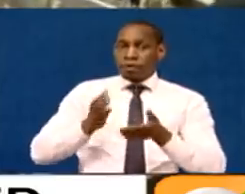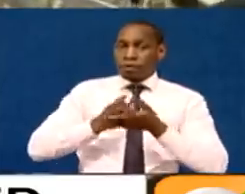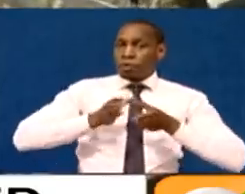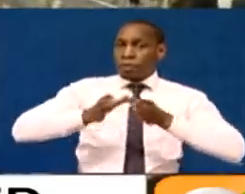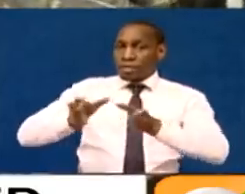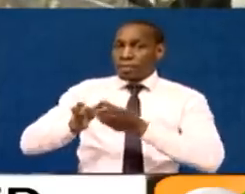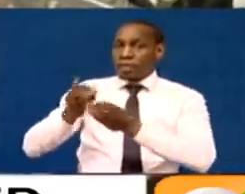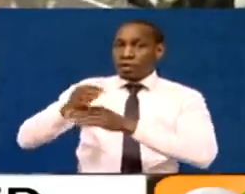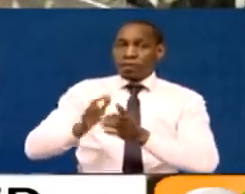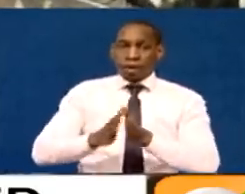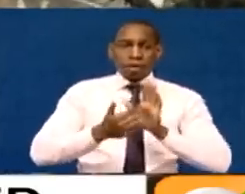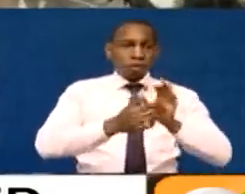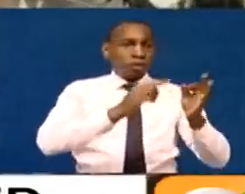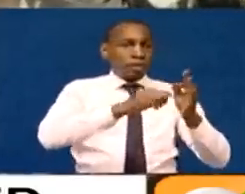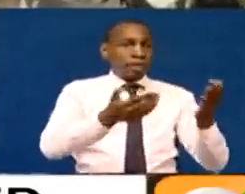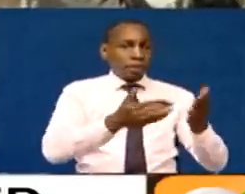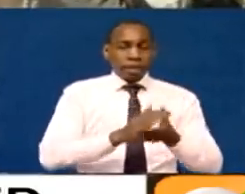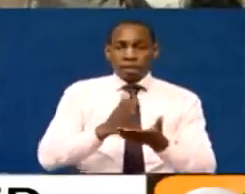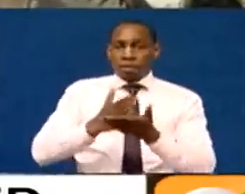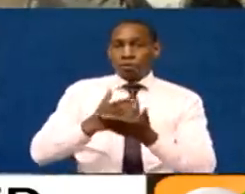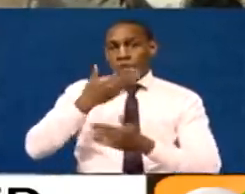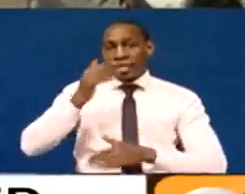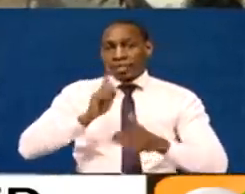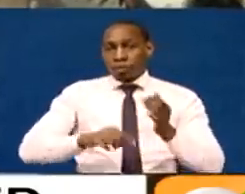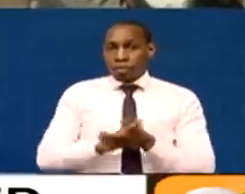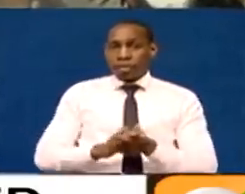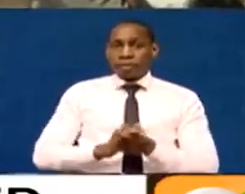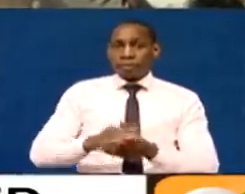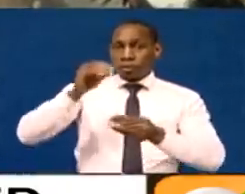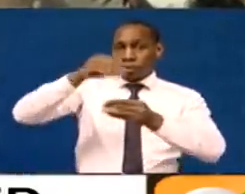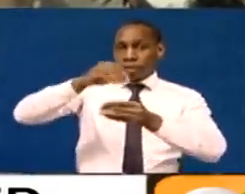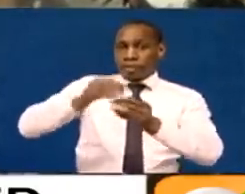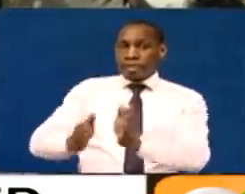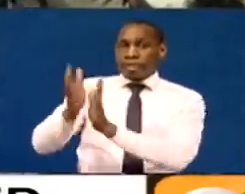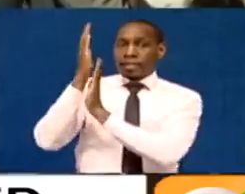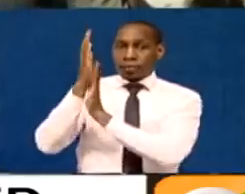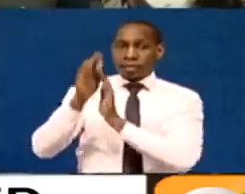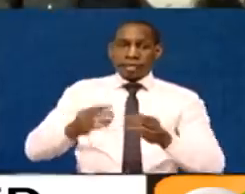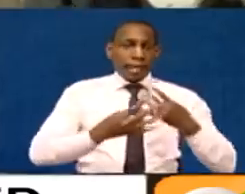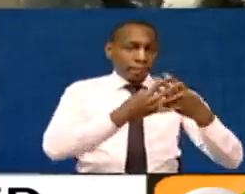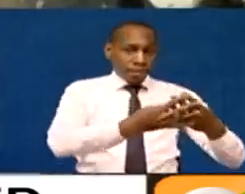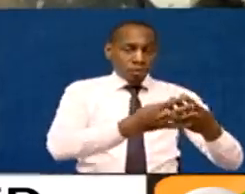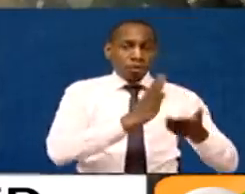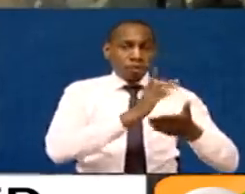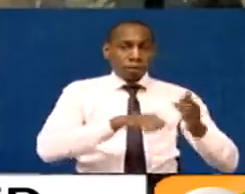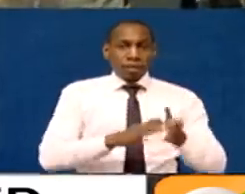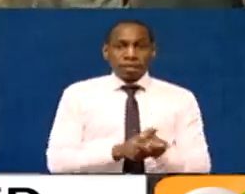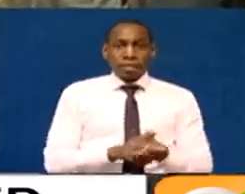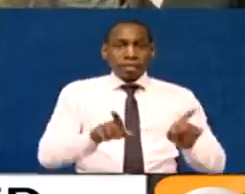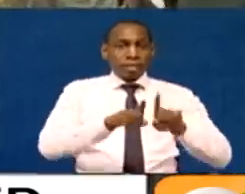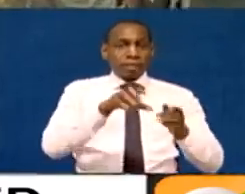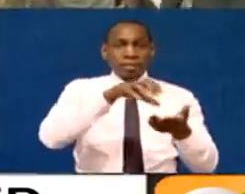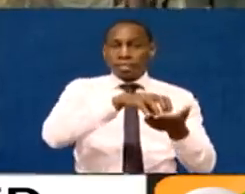constant pressure to produce them, it opens up the need to ensure investment in the security of such facilities to ensure such